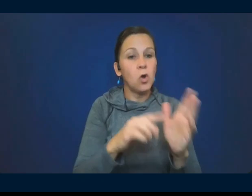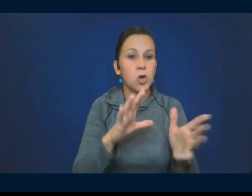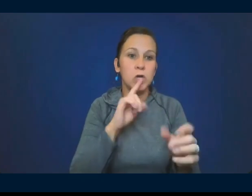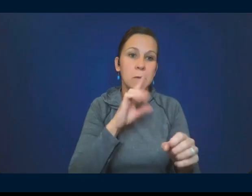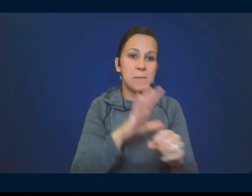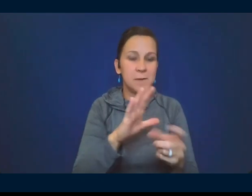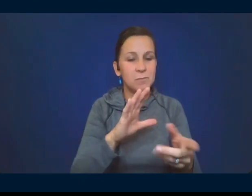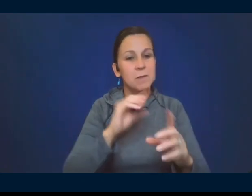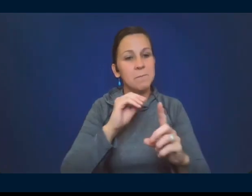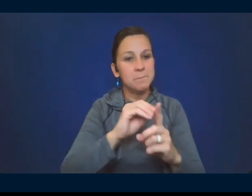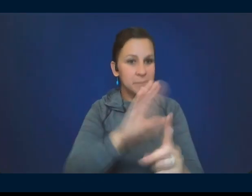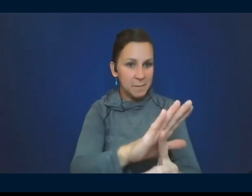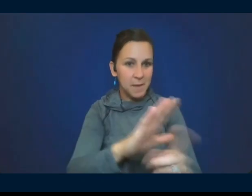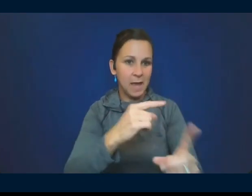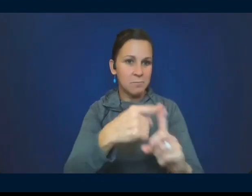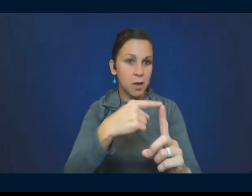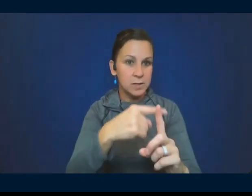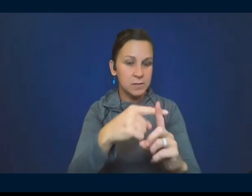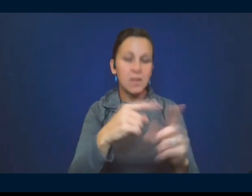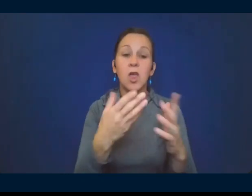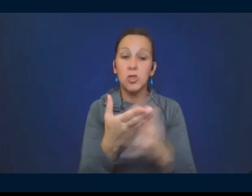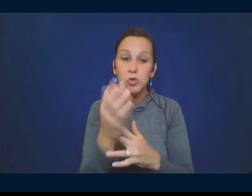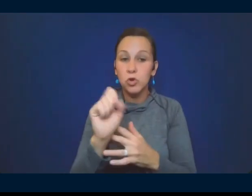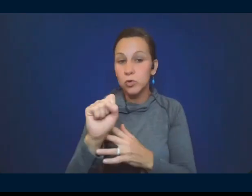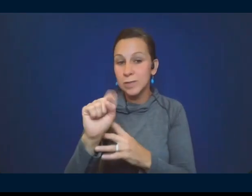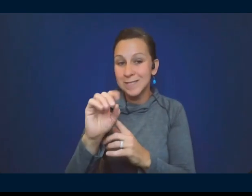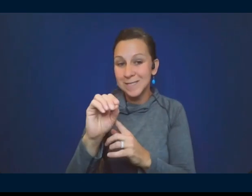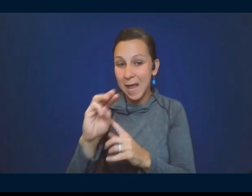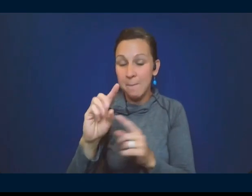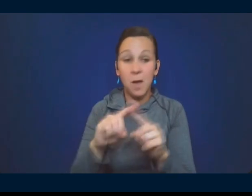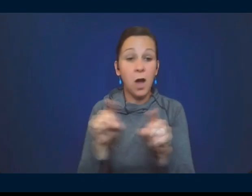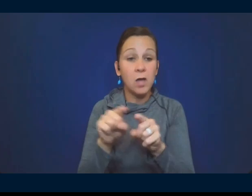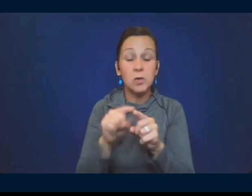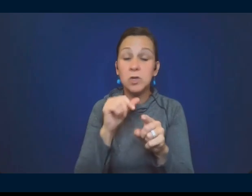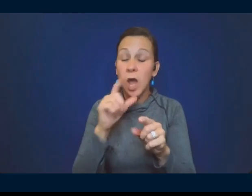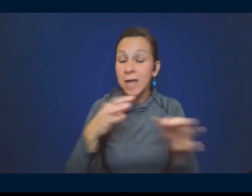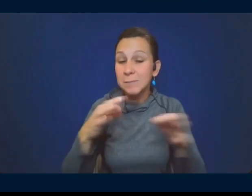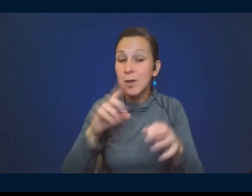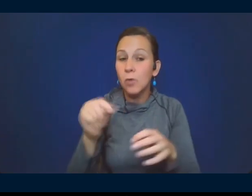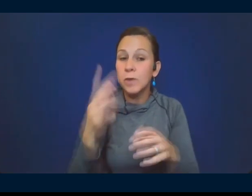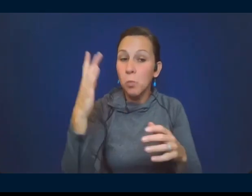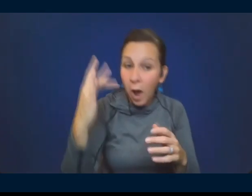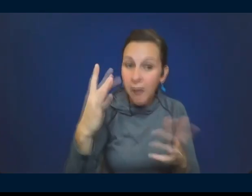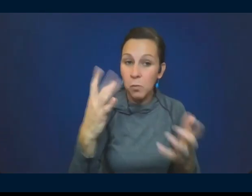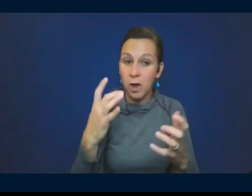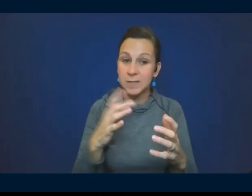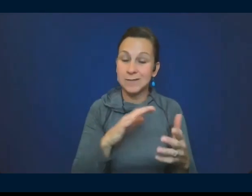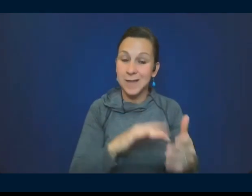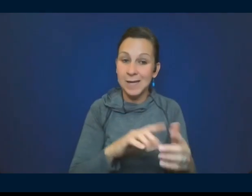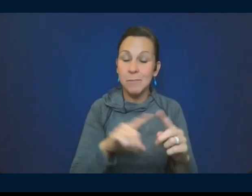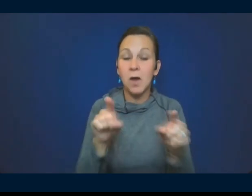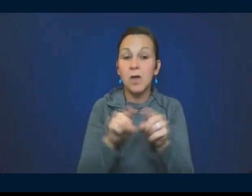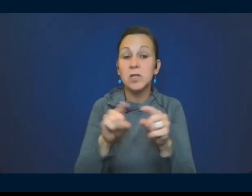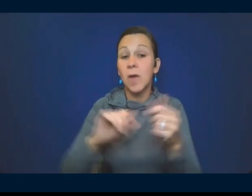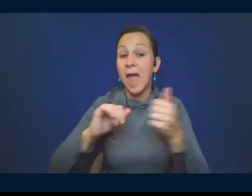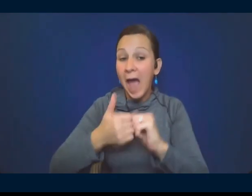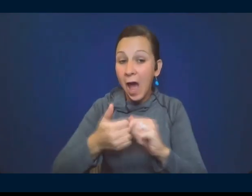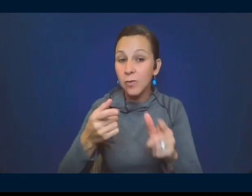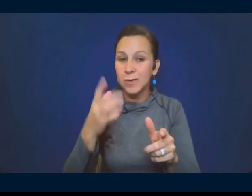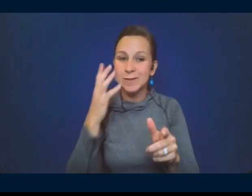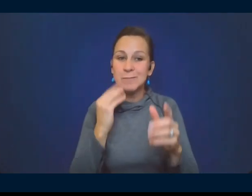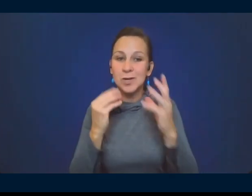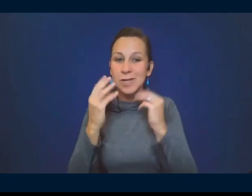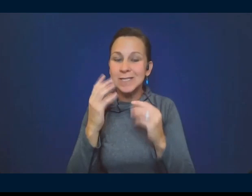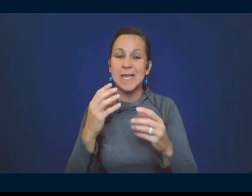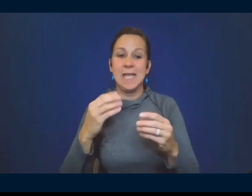through STEM, obviously, but also be able to explain not only why you want to study, but also how this experience will sort of empower you